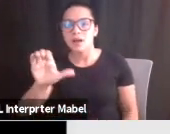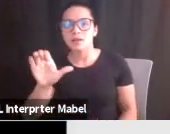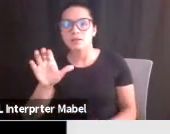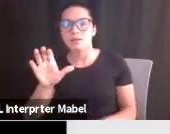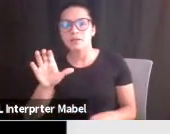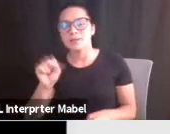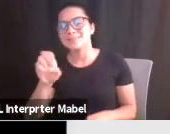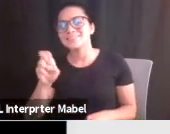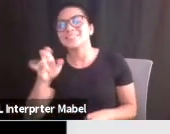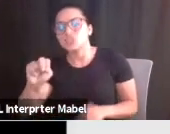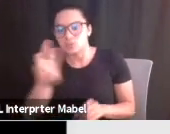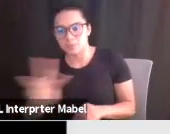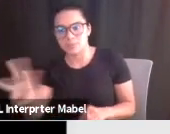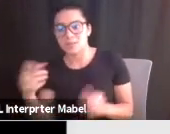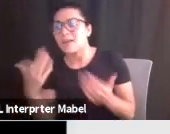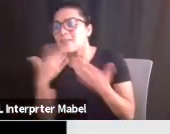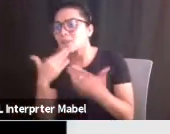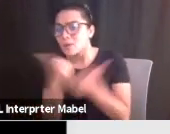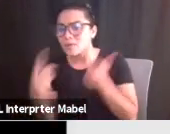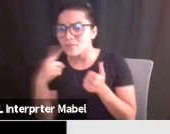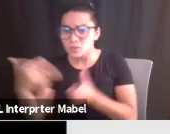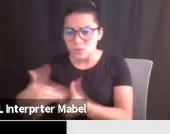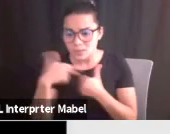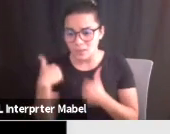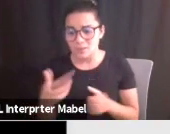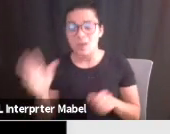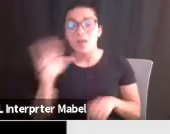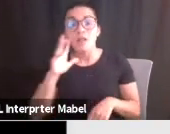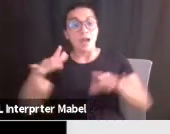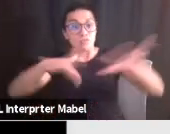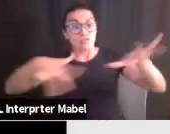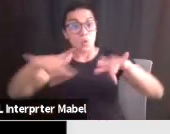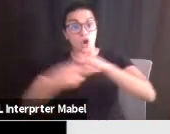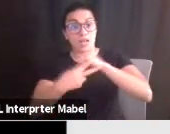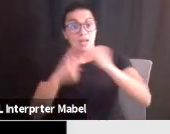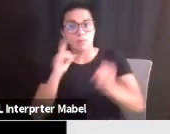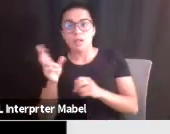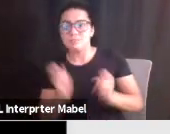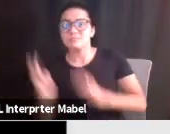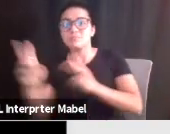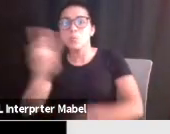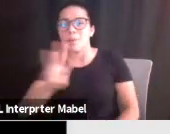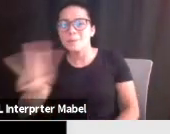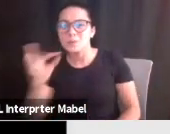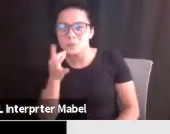also wanted to thank everyone for joining us. The recording will be available on our website soon,